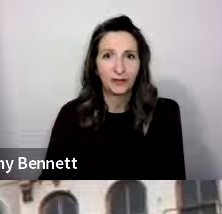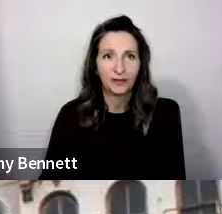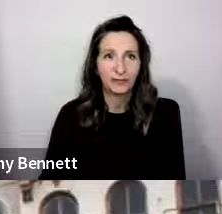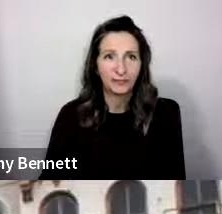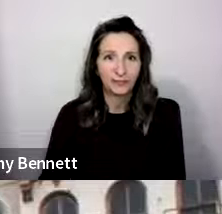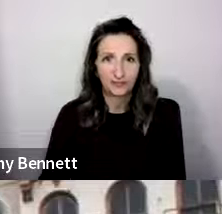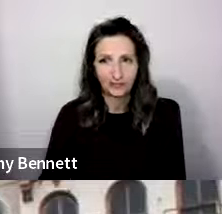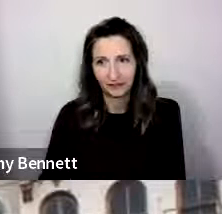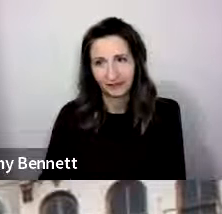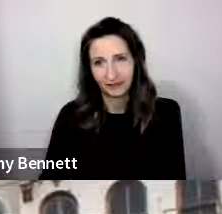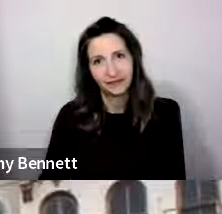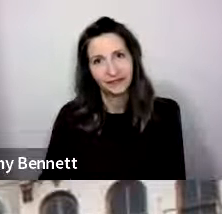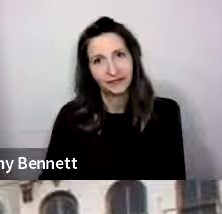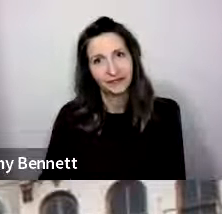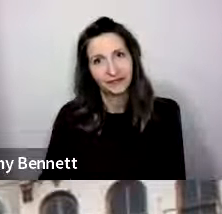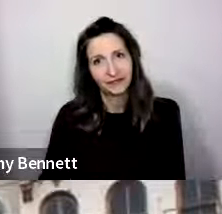Float.